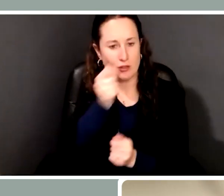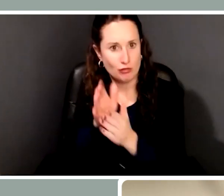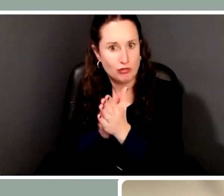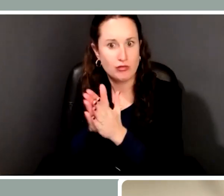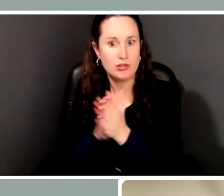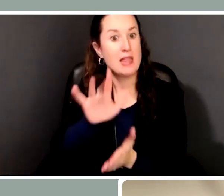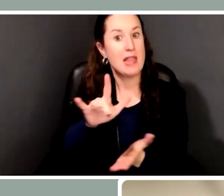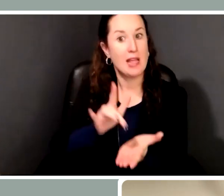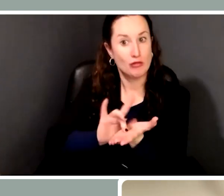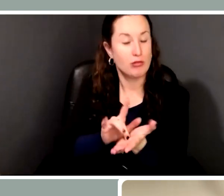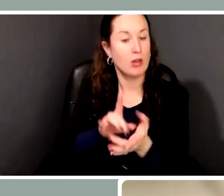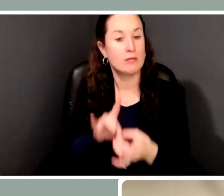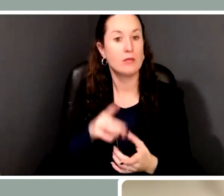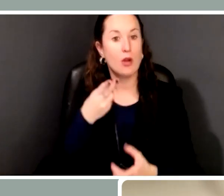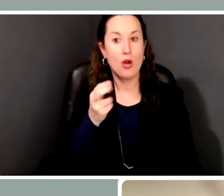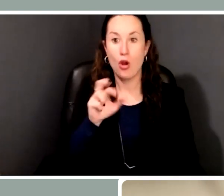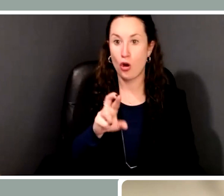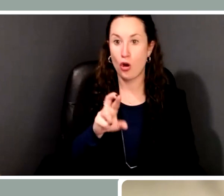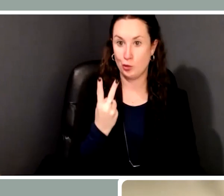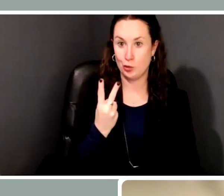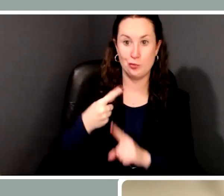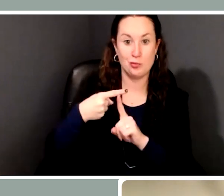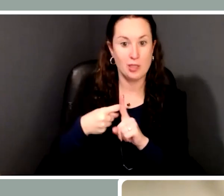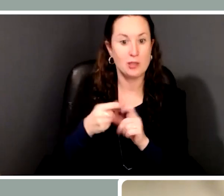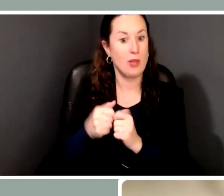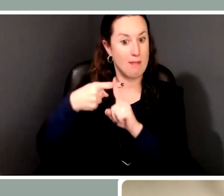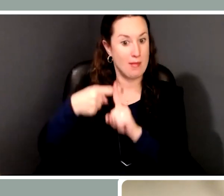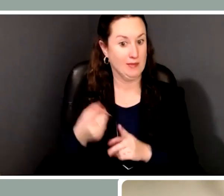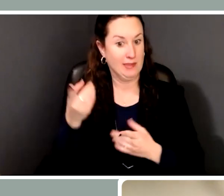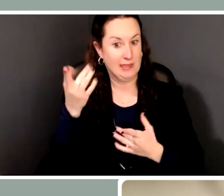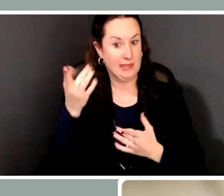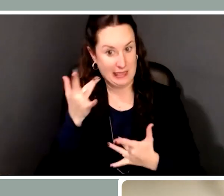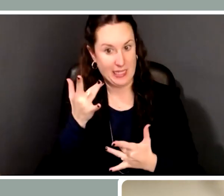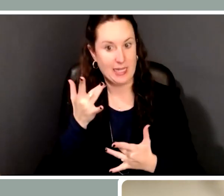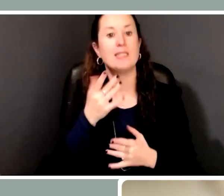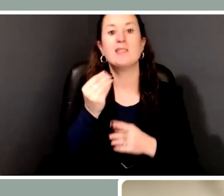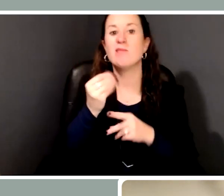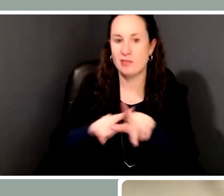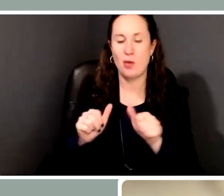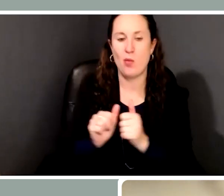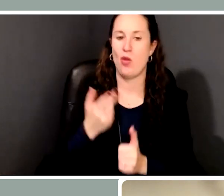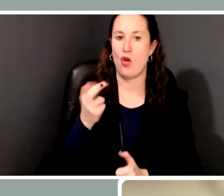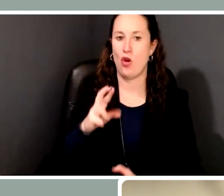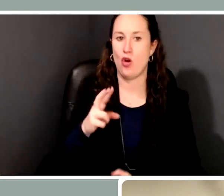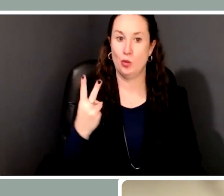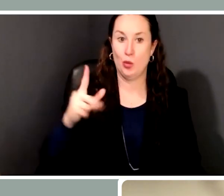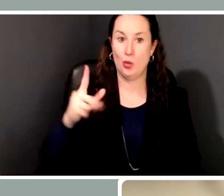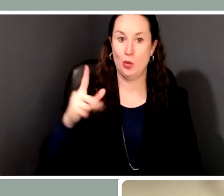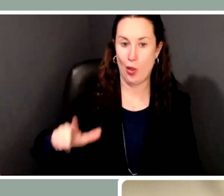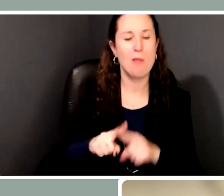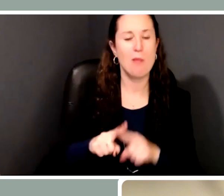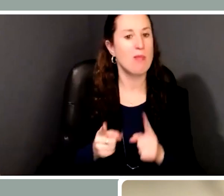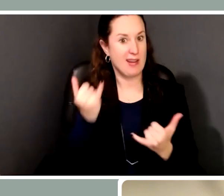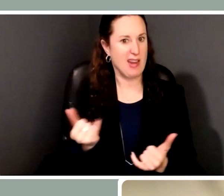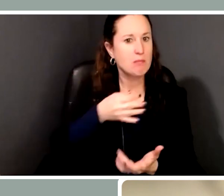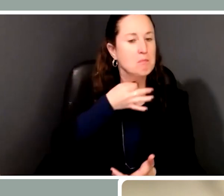works in HER2 positive disease, but we've shown that it works in HER2 low. But there's interest in saying, well, might it work even if